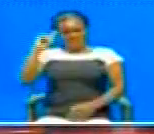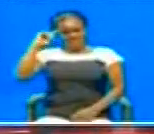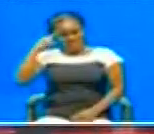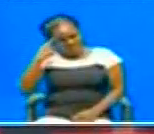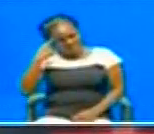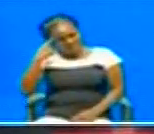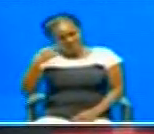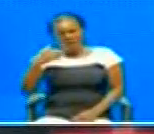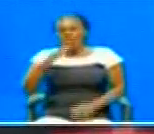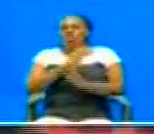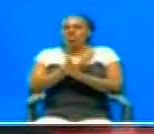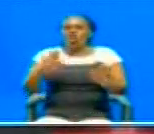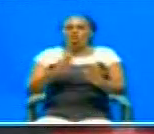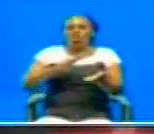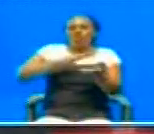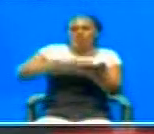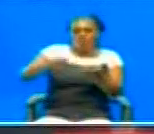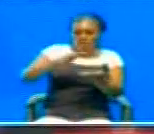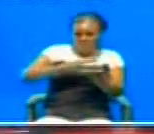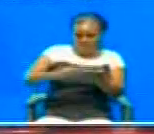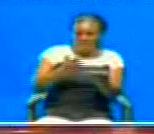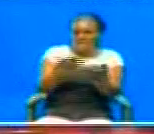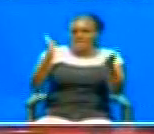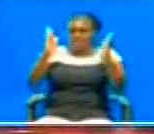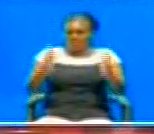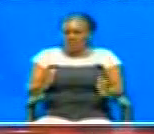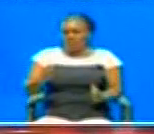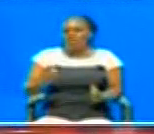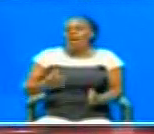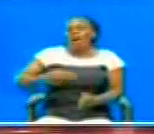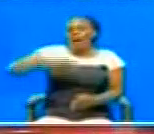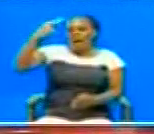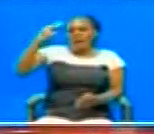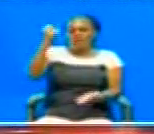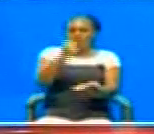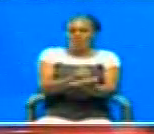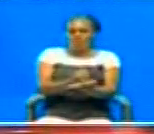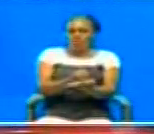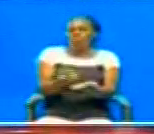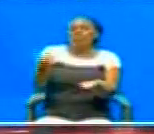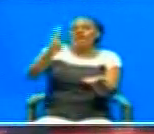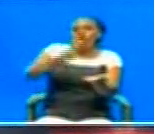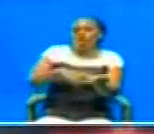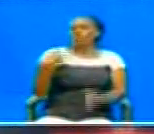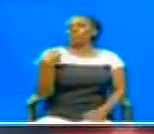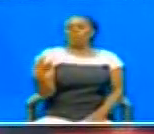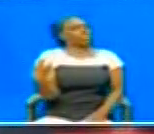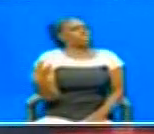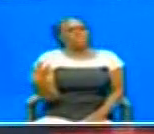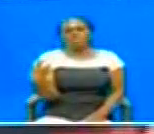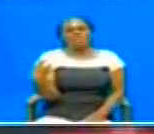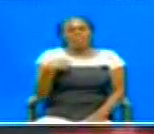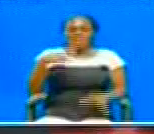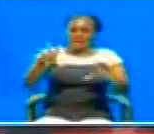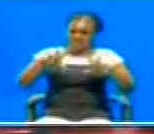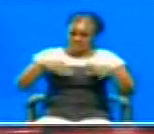that there is no excuse whatsoever for anyone in high public office to tape record their boss. And I do not agree